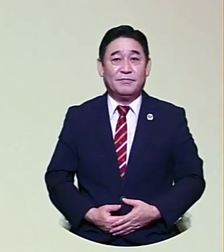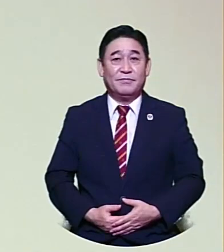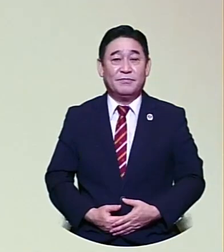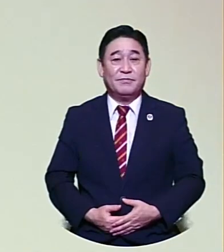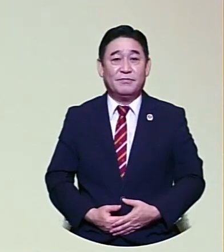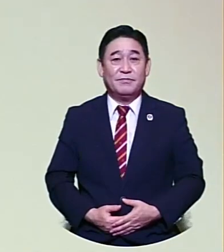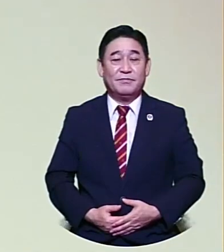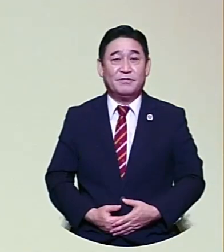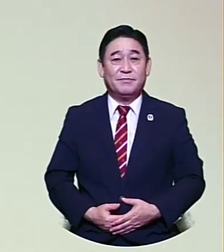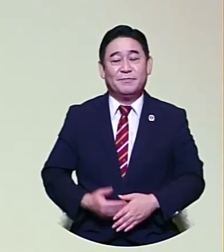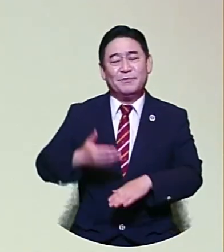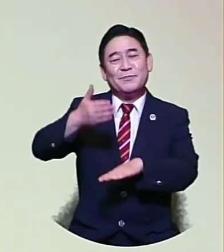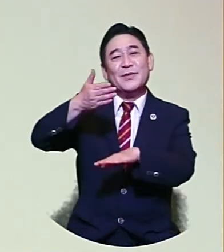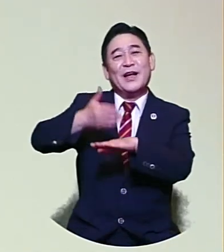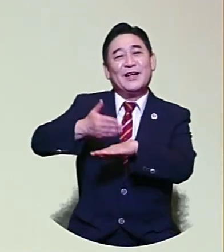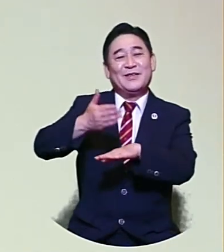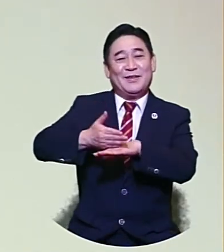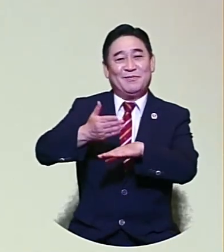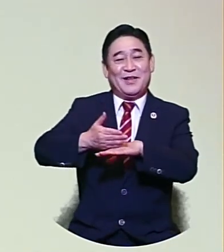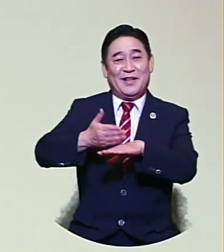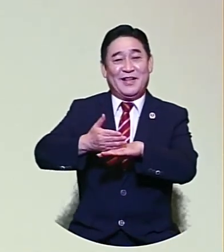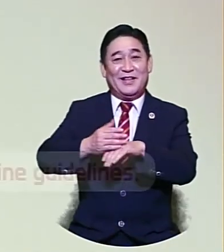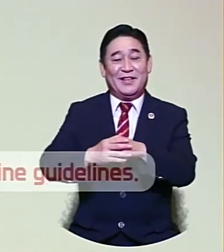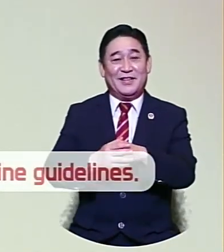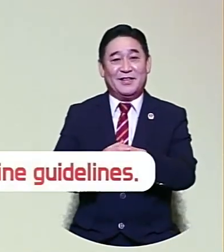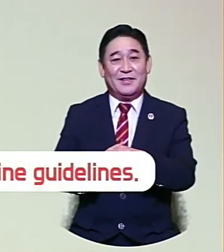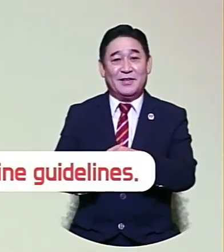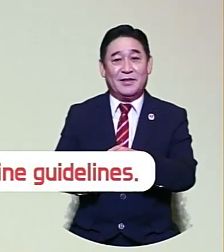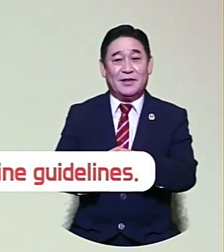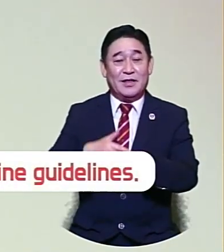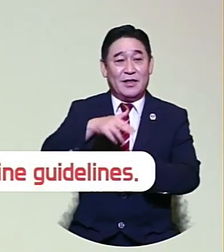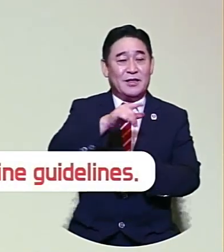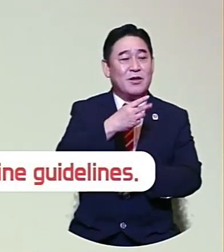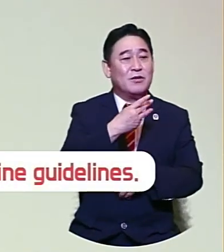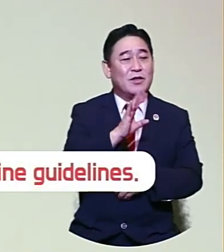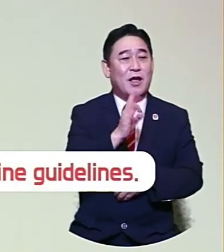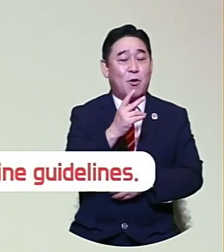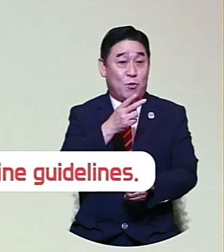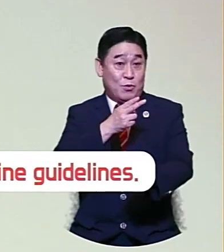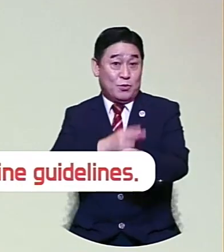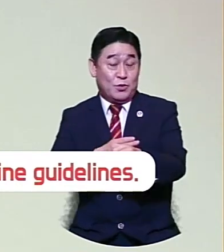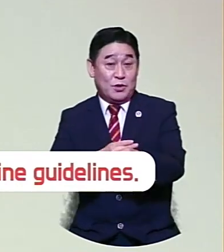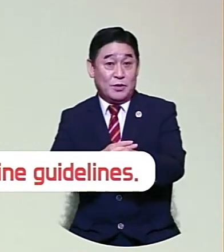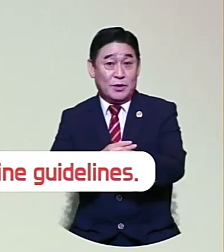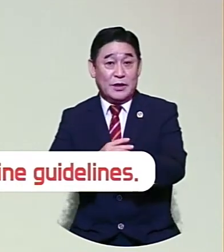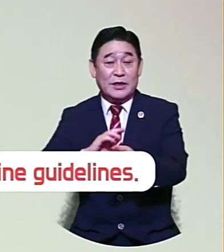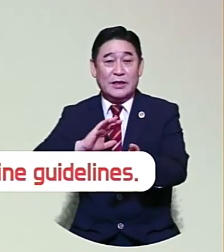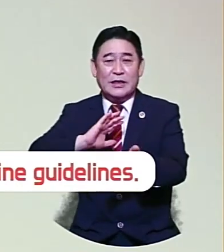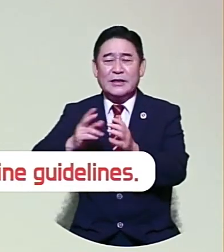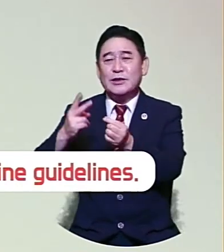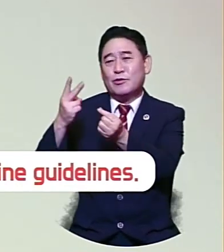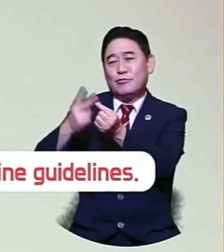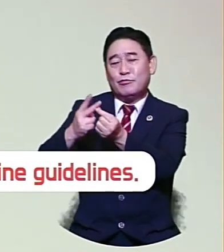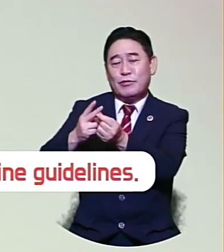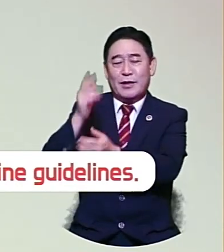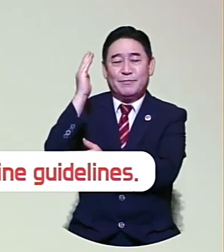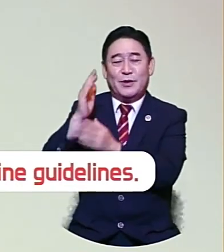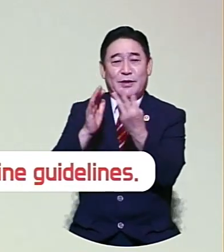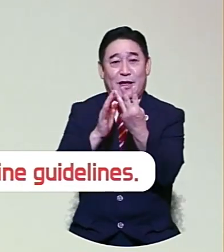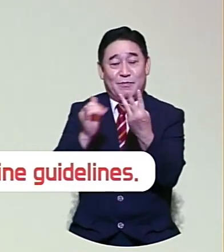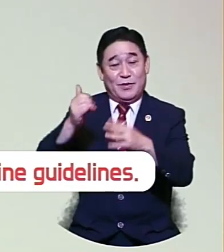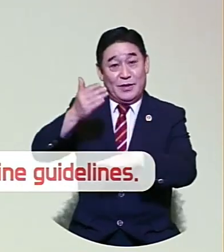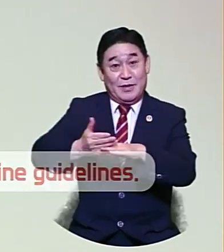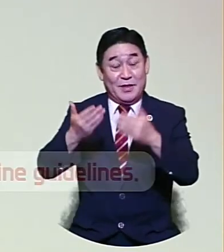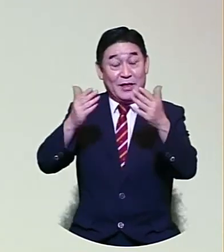On behalf of everyone, I would like to thank Professor Jung and speakers of session 2. There will be a